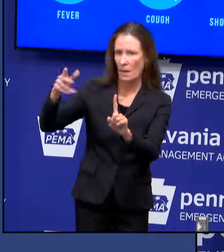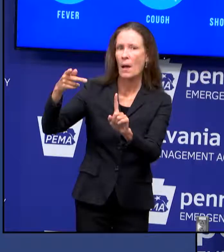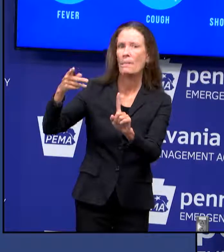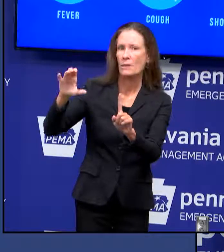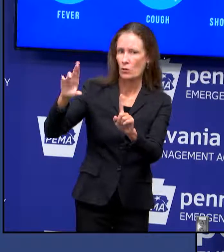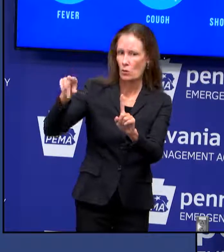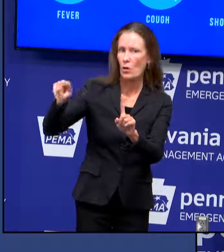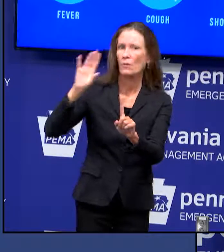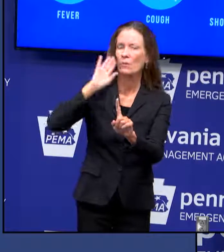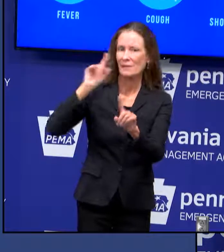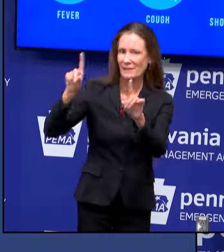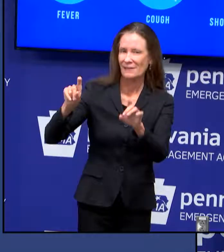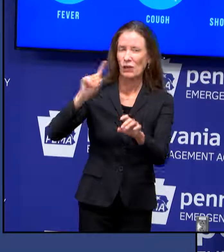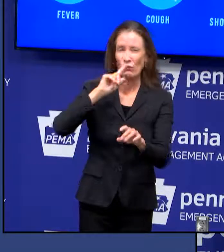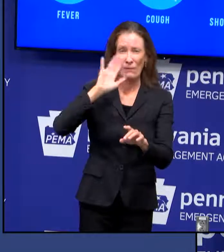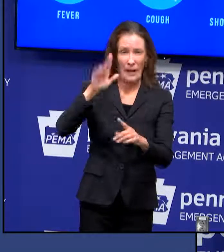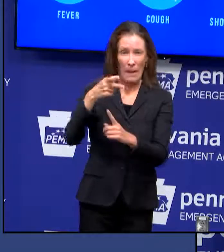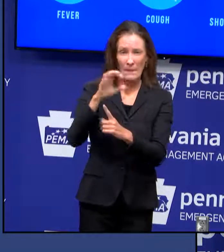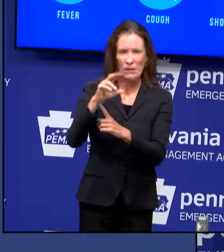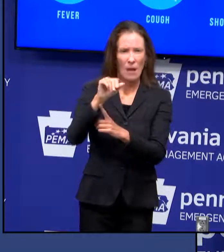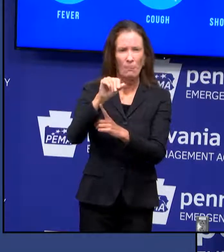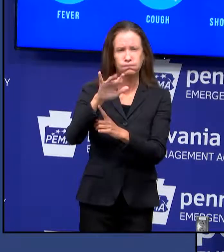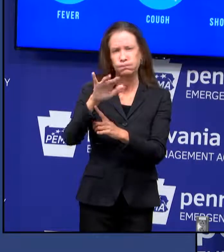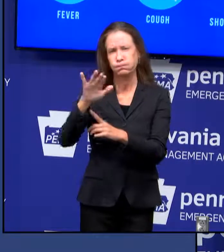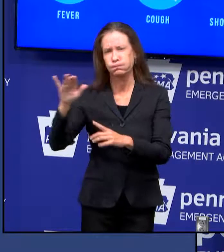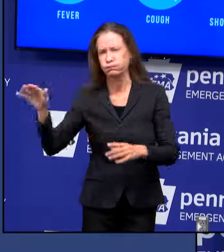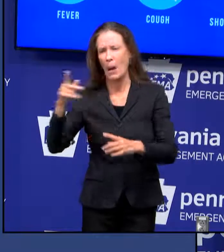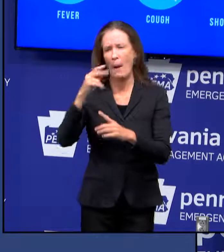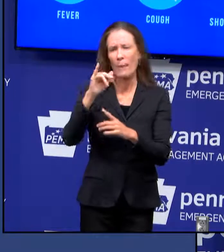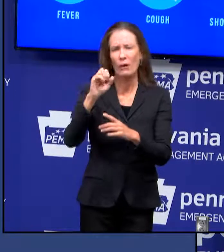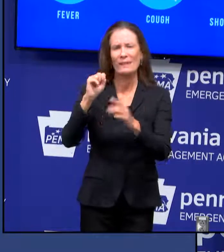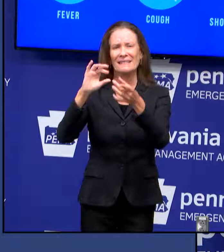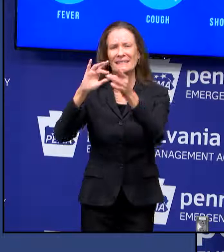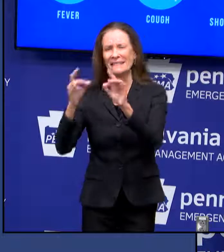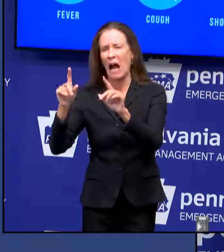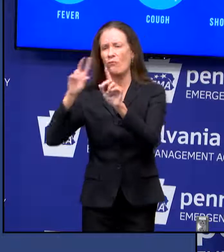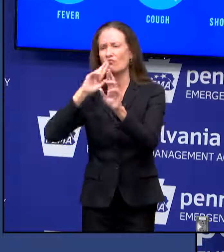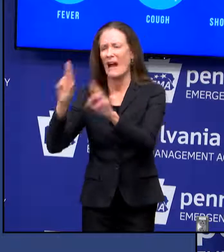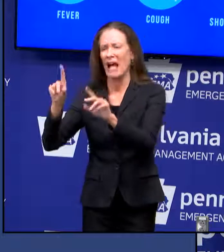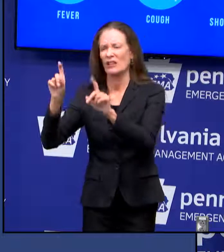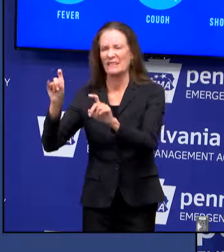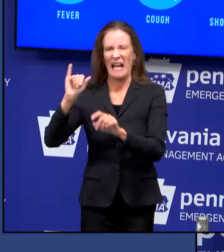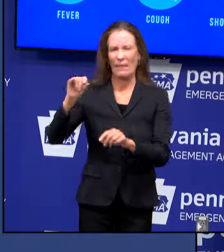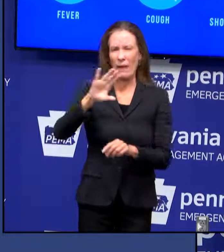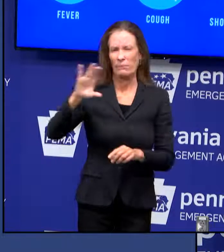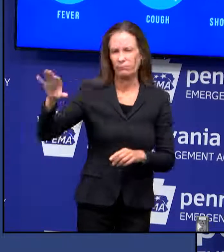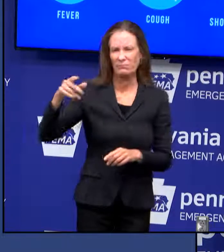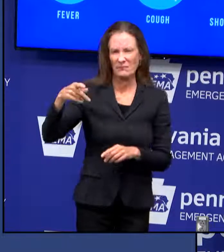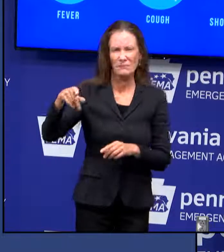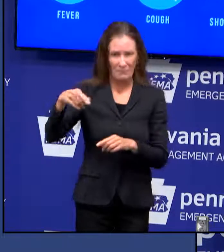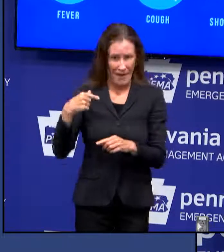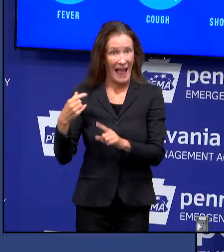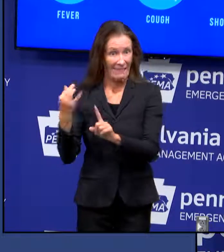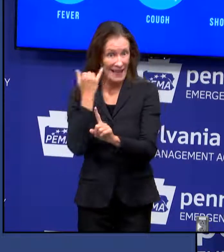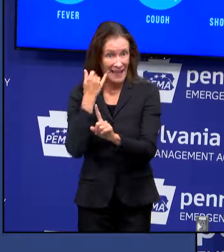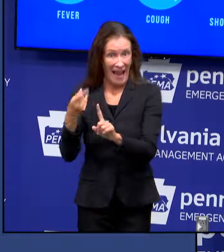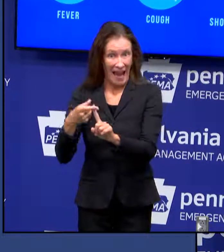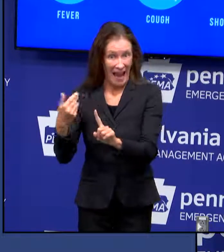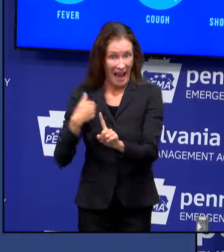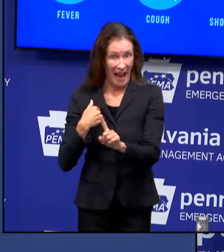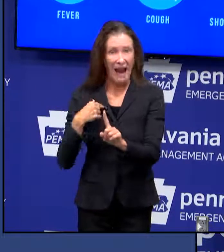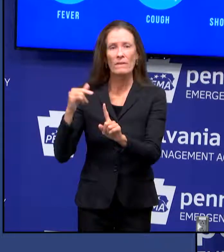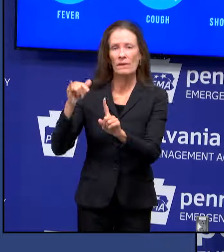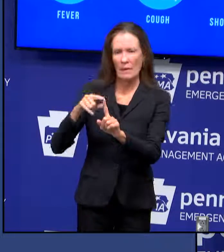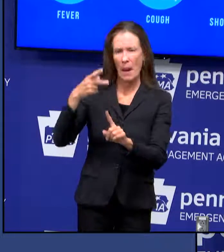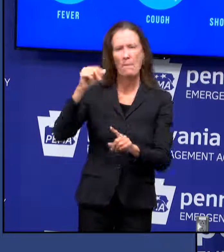tests. It's testing for the DNA of the virus. And that is the predominant test that is being done throughout Pennsylvania and throughout the